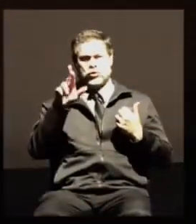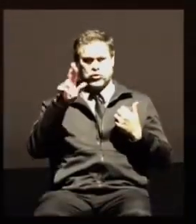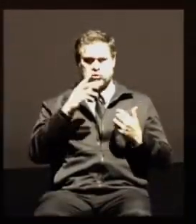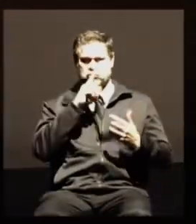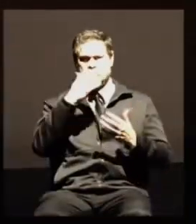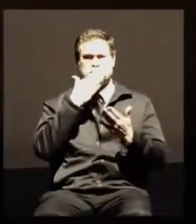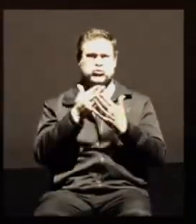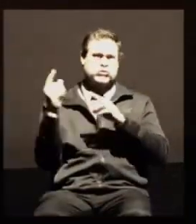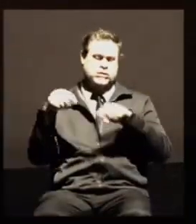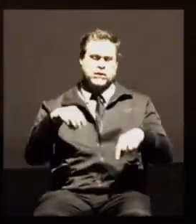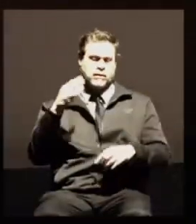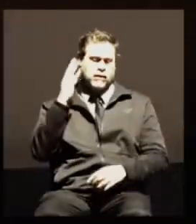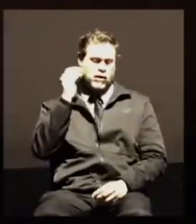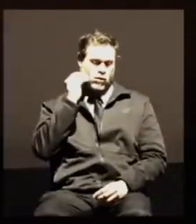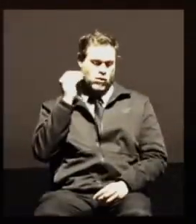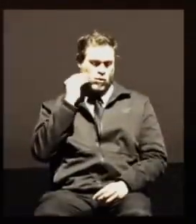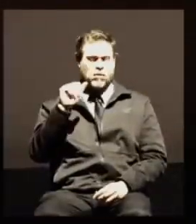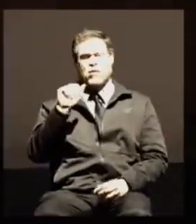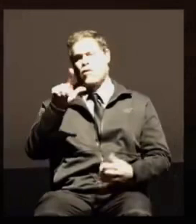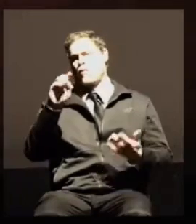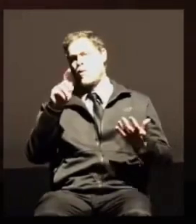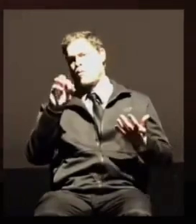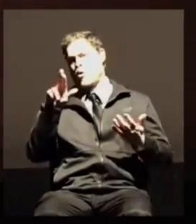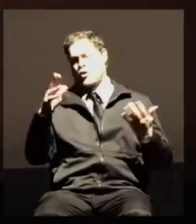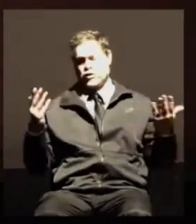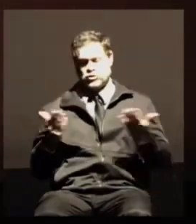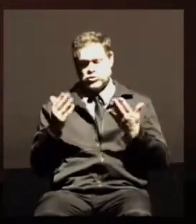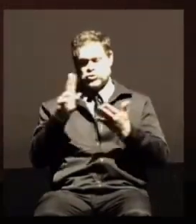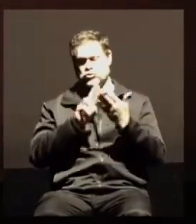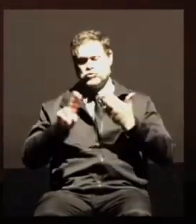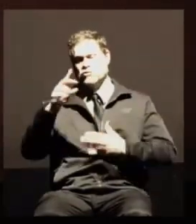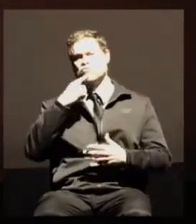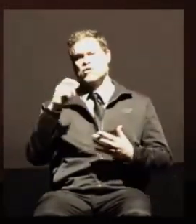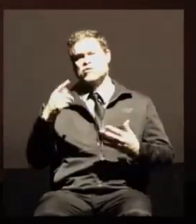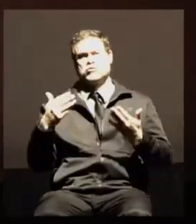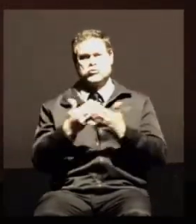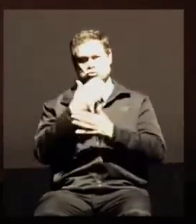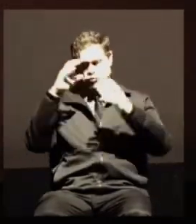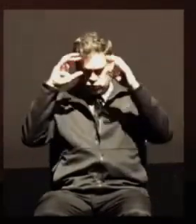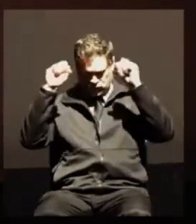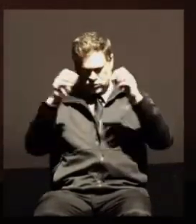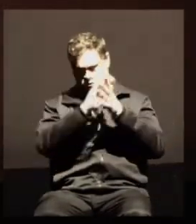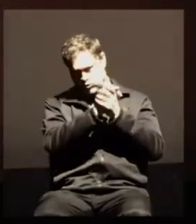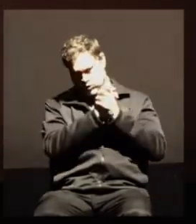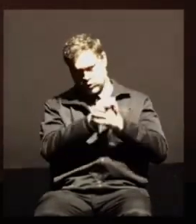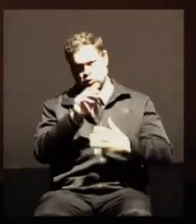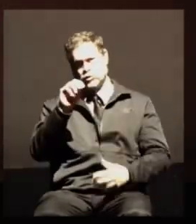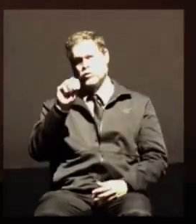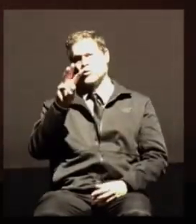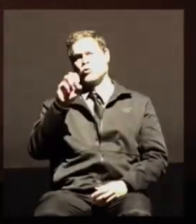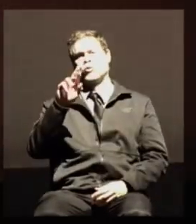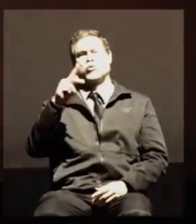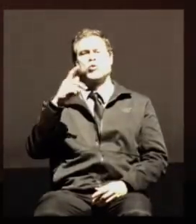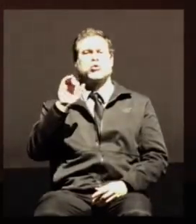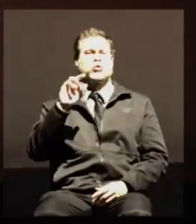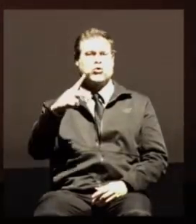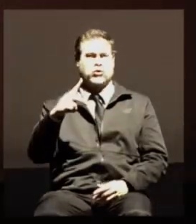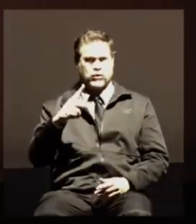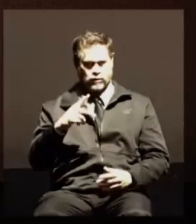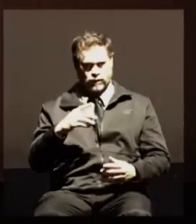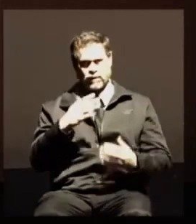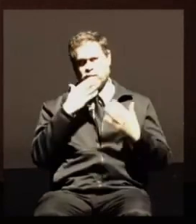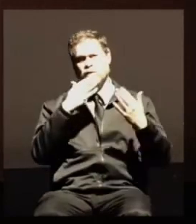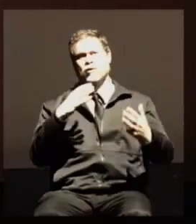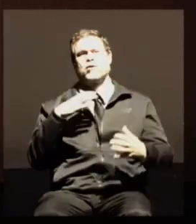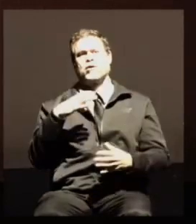good to be back home at my alma mater, University of Redlands. Congratulations to our new president, Newkirk, and I thank you and your cabinet